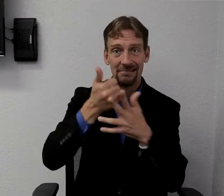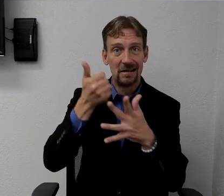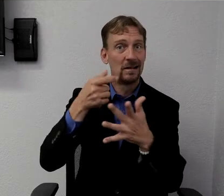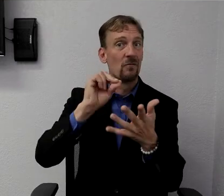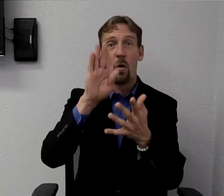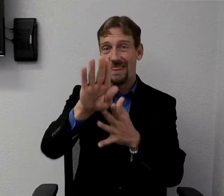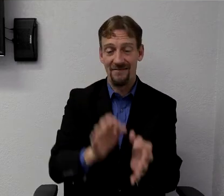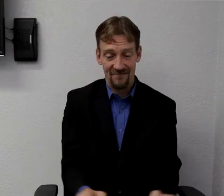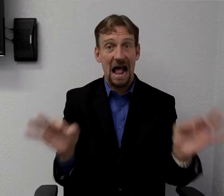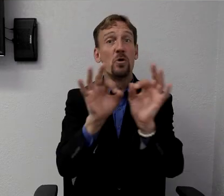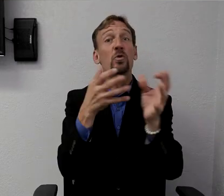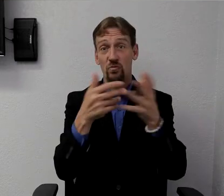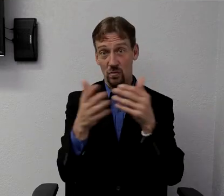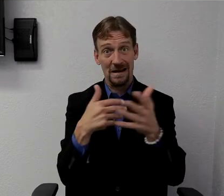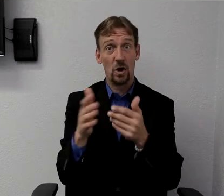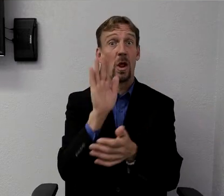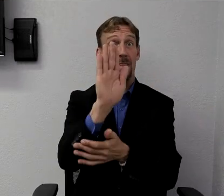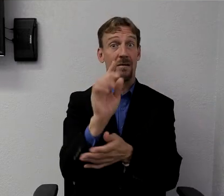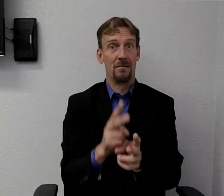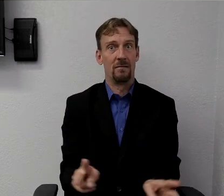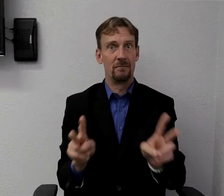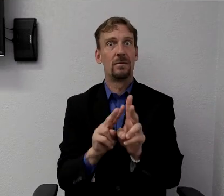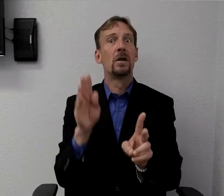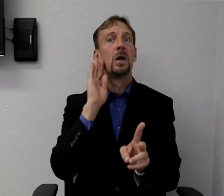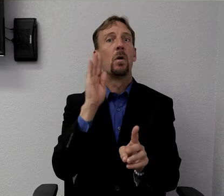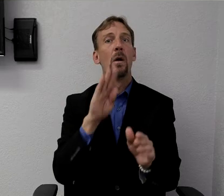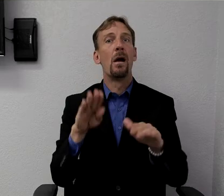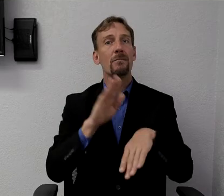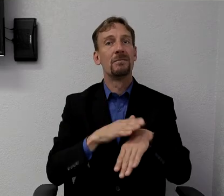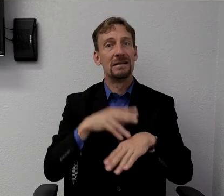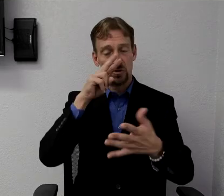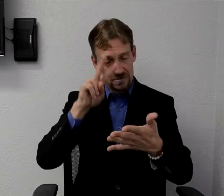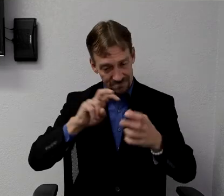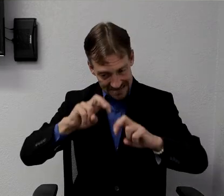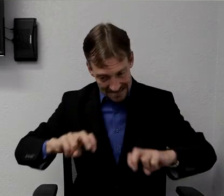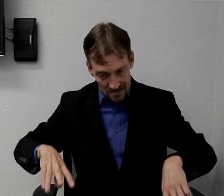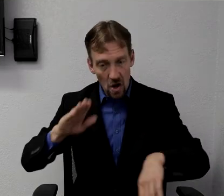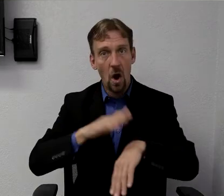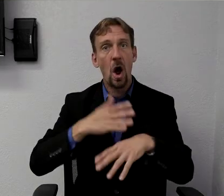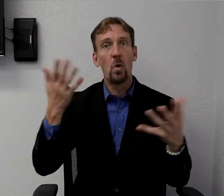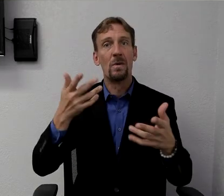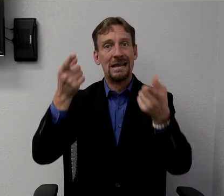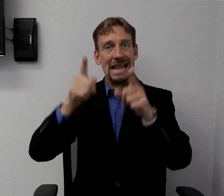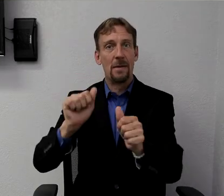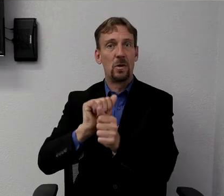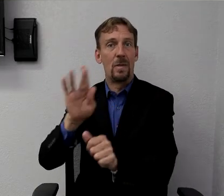purely on the conditions that the patient has and that survivability rate.